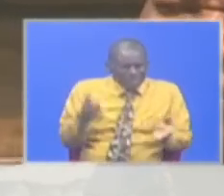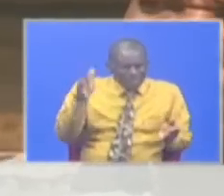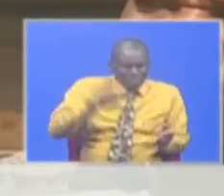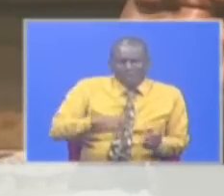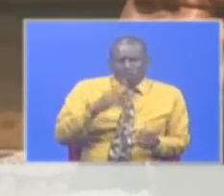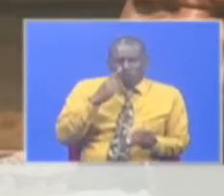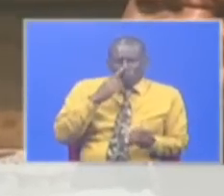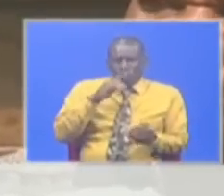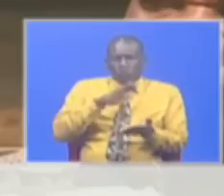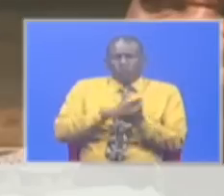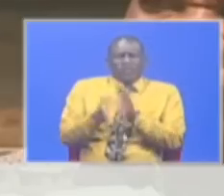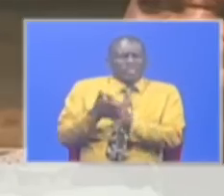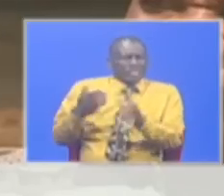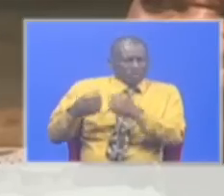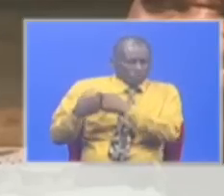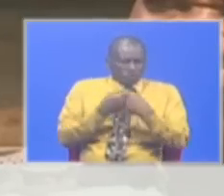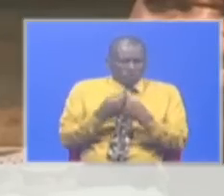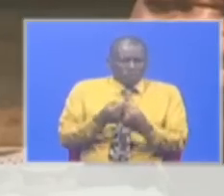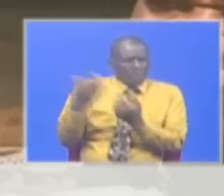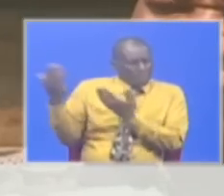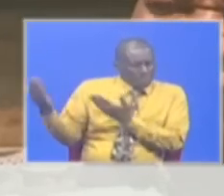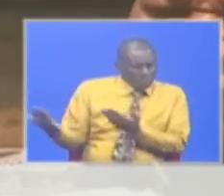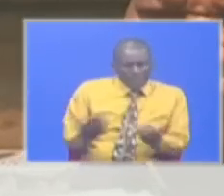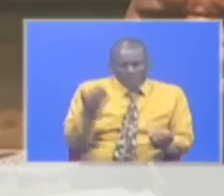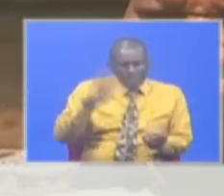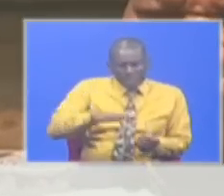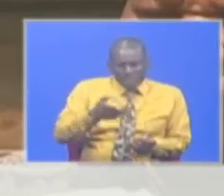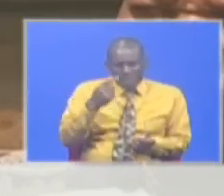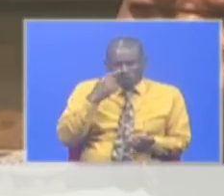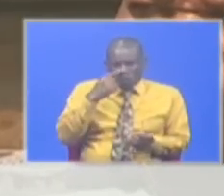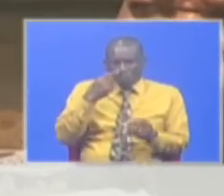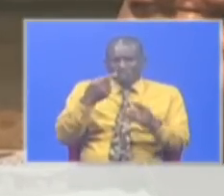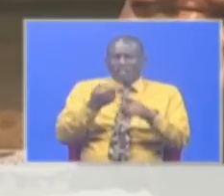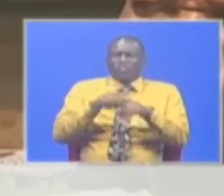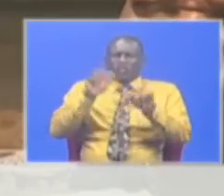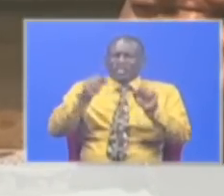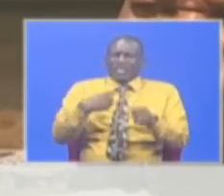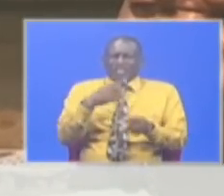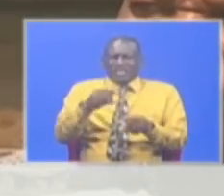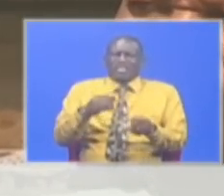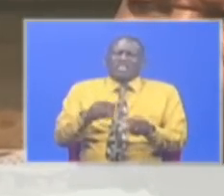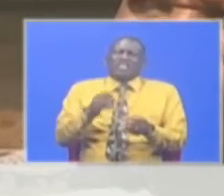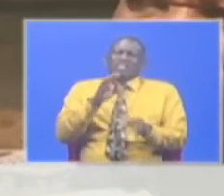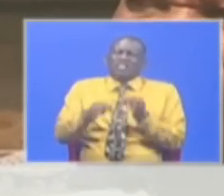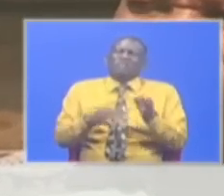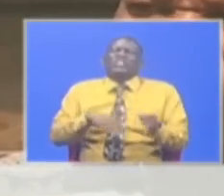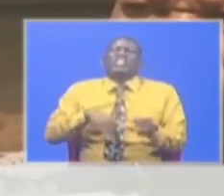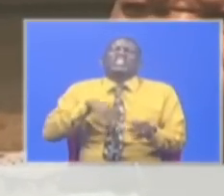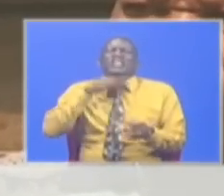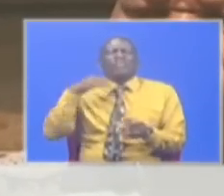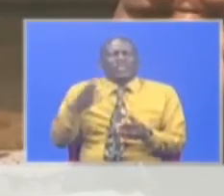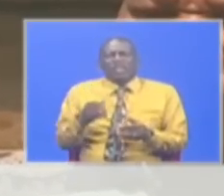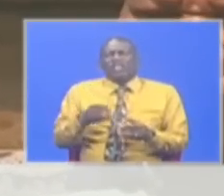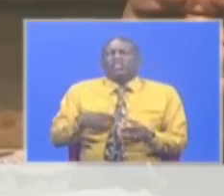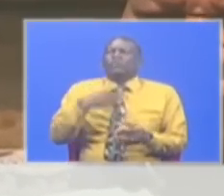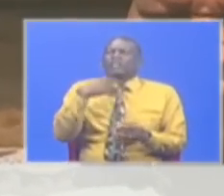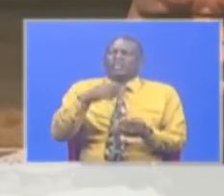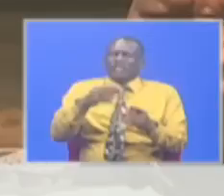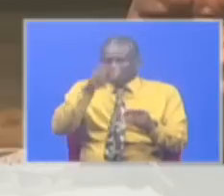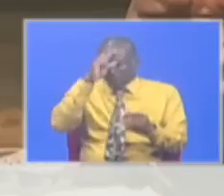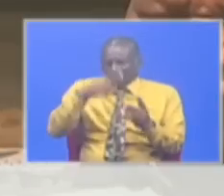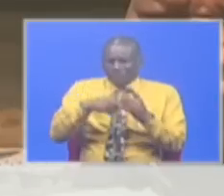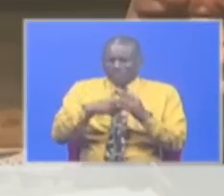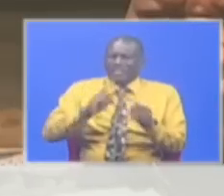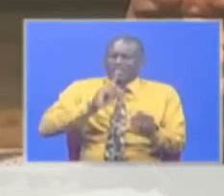without struggle. They will bring them home. Then they will say they want to compensate the families. We are not interested in any